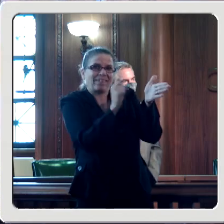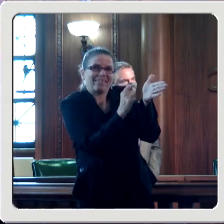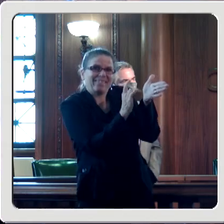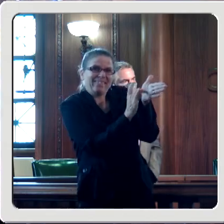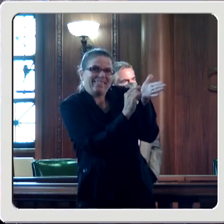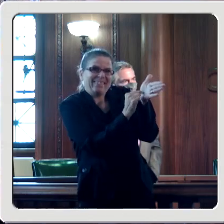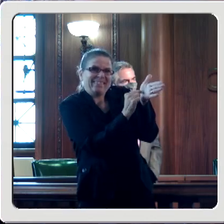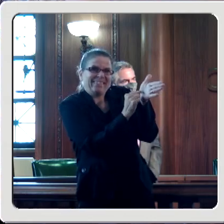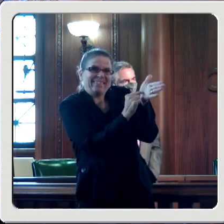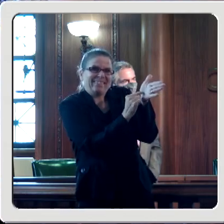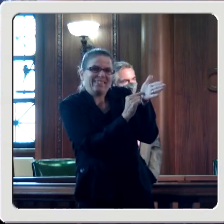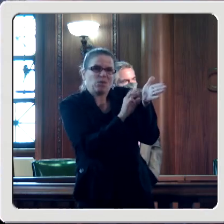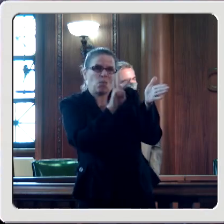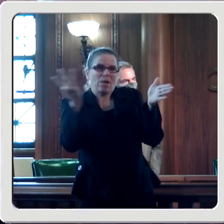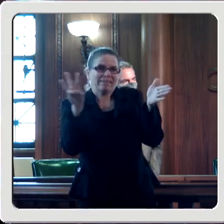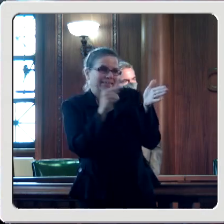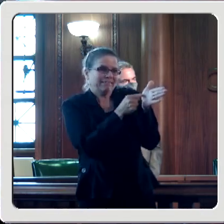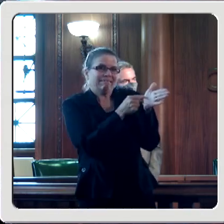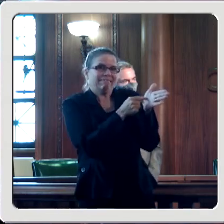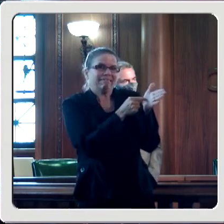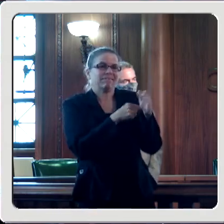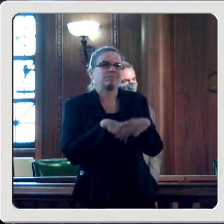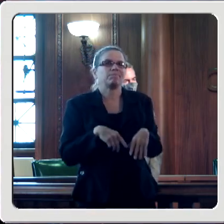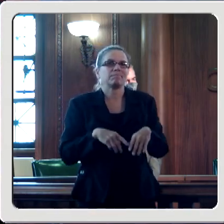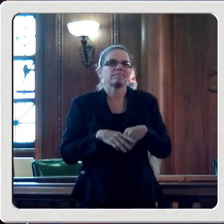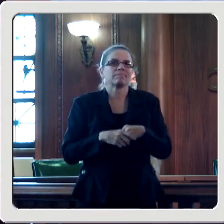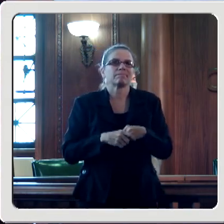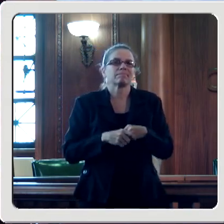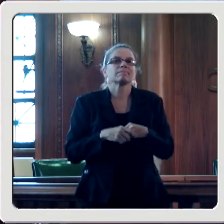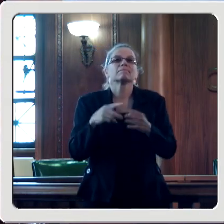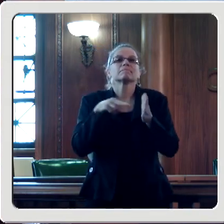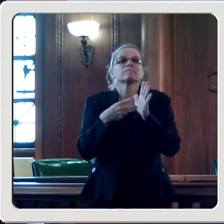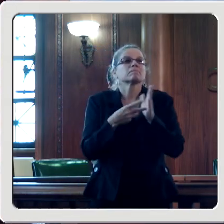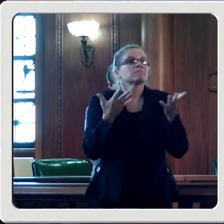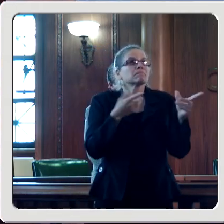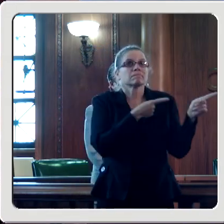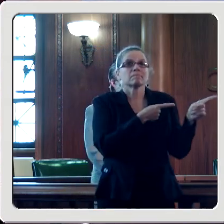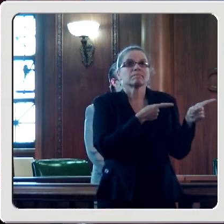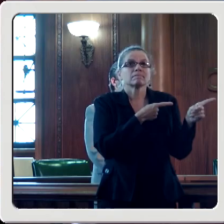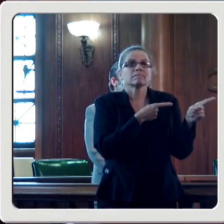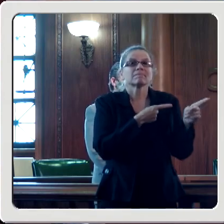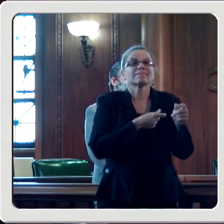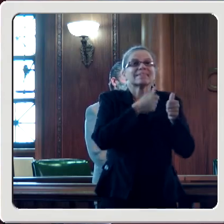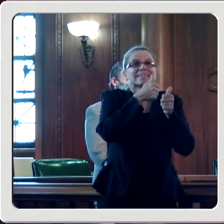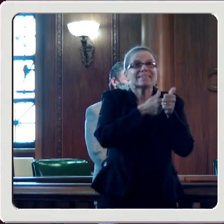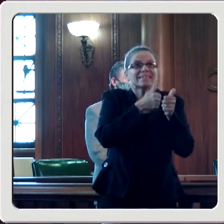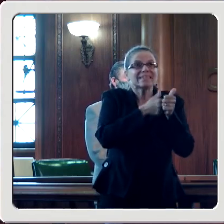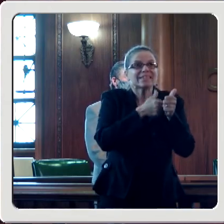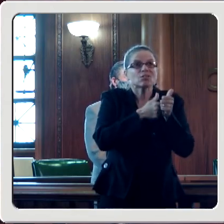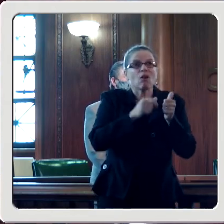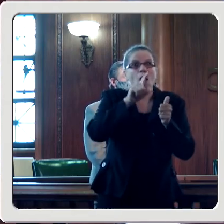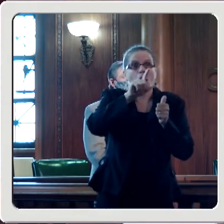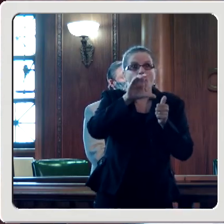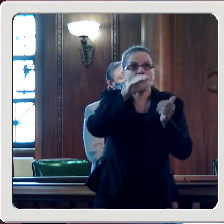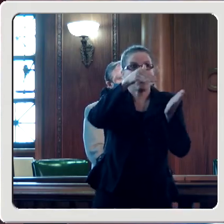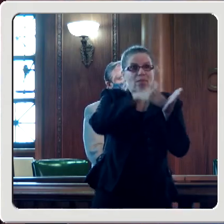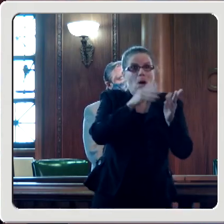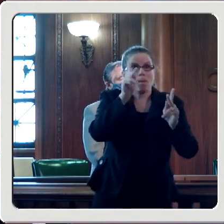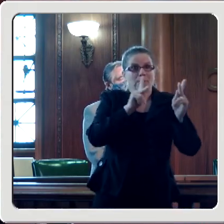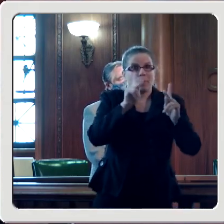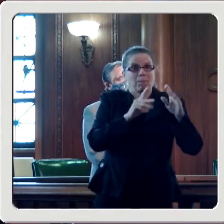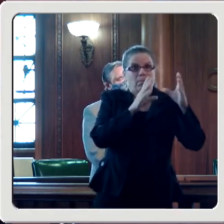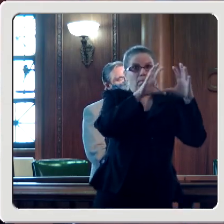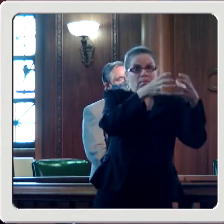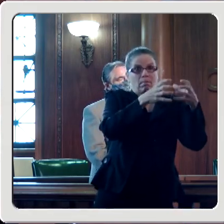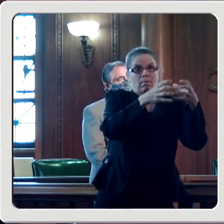are yellow, which means 4 to 8 cases per 100,000 residents. Last week,